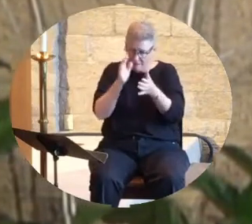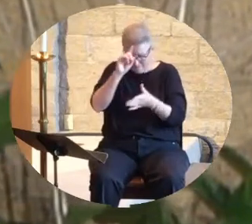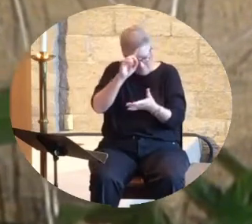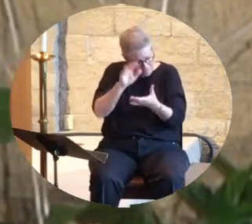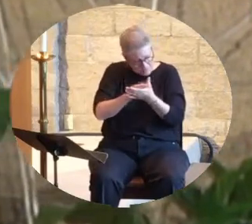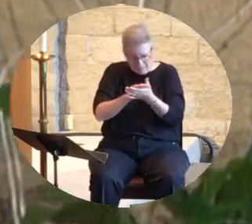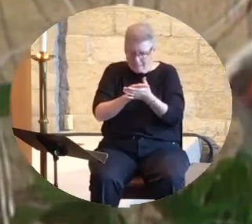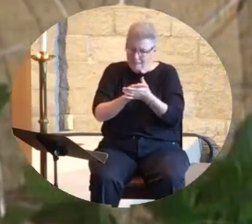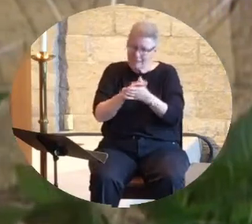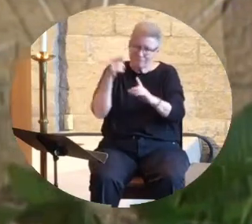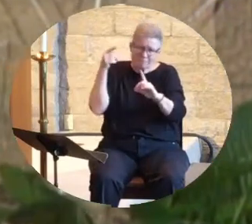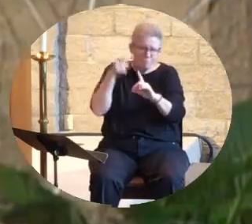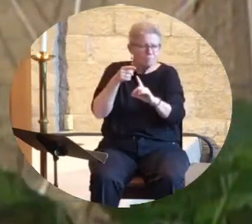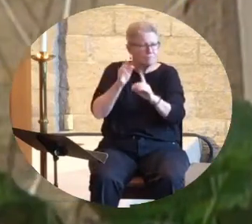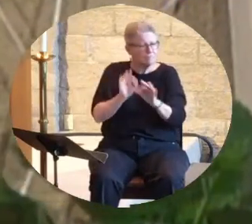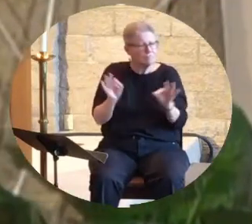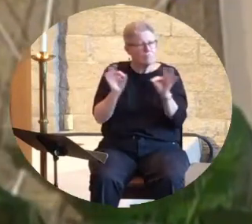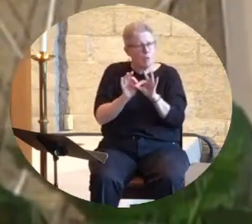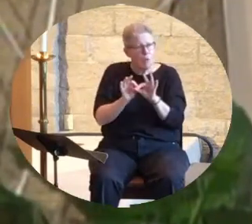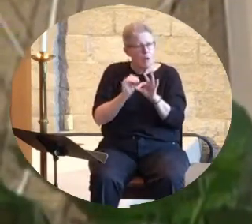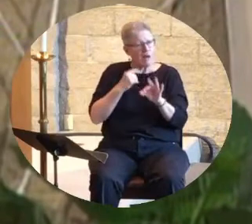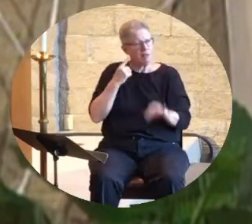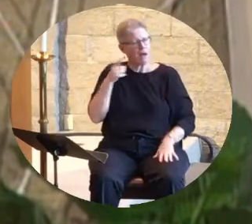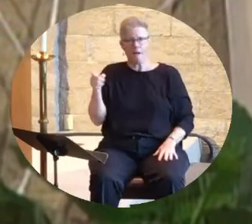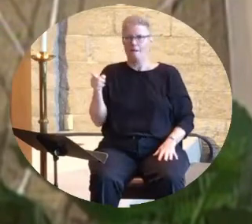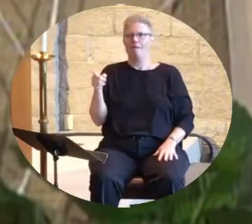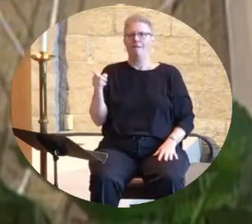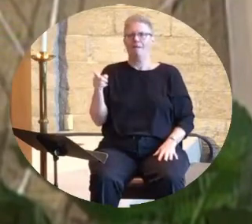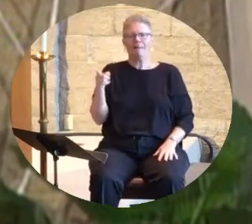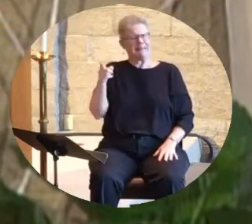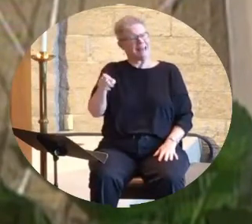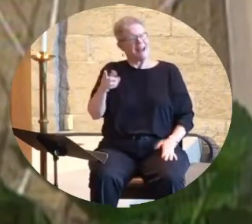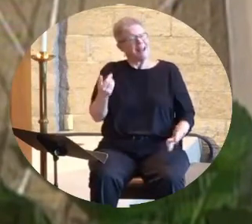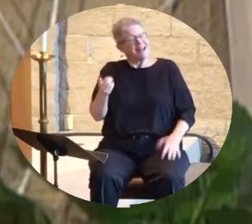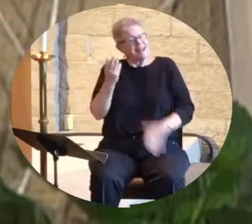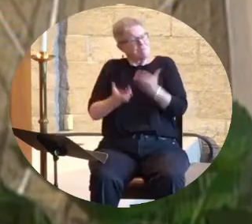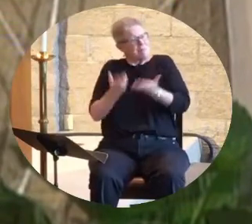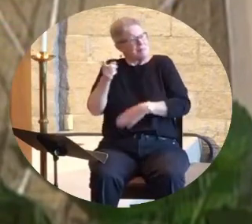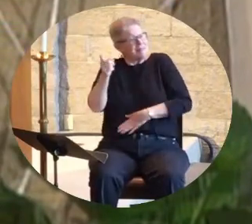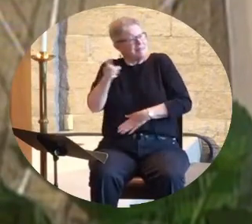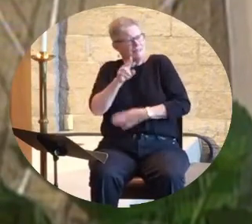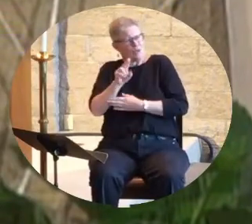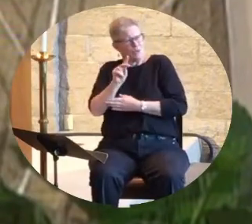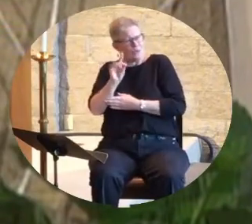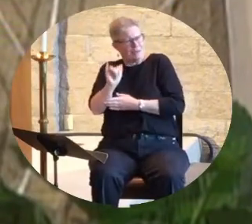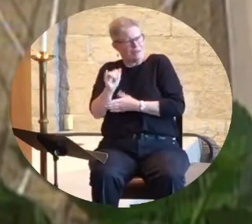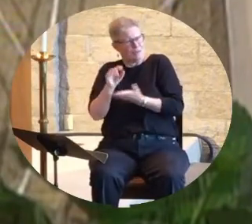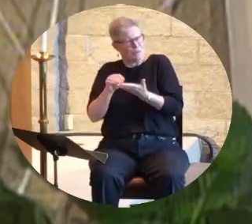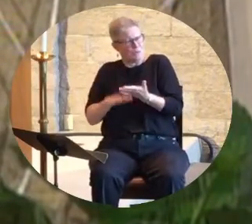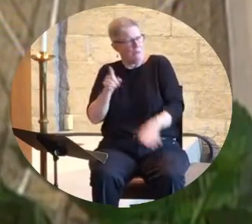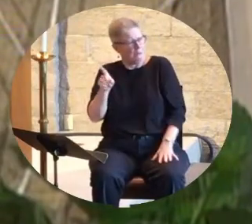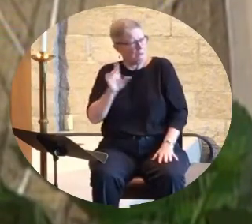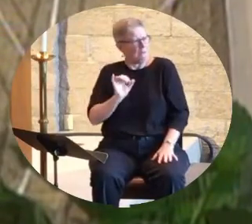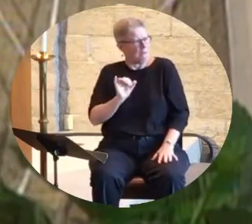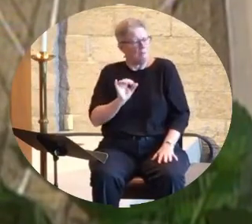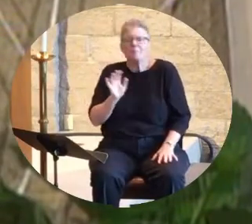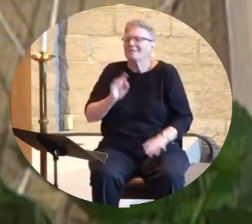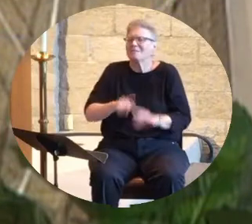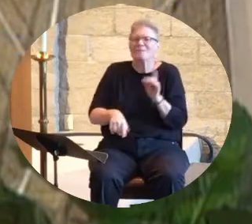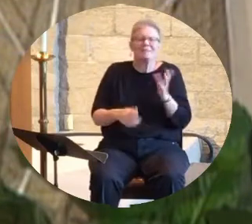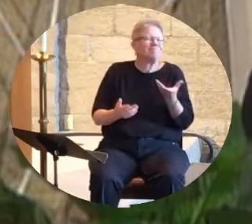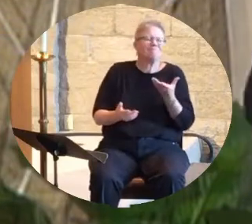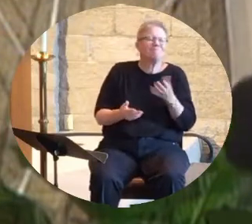And I thought, oh my gosh, this man must be a Unity student. Because right up front, he says, but before we